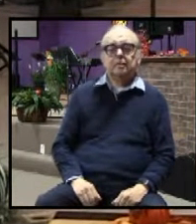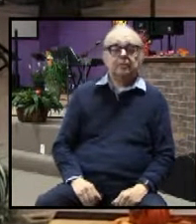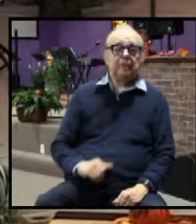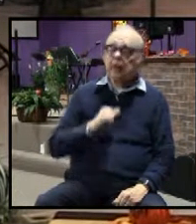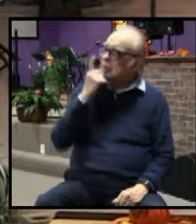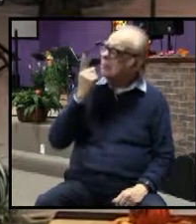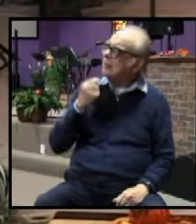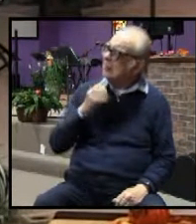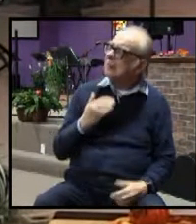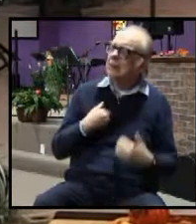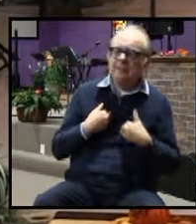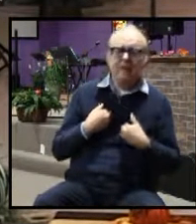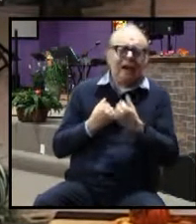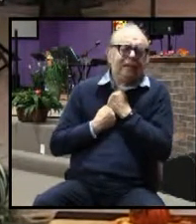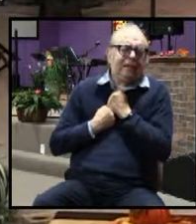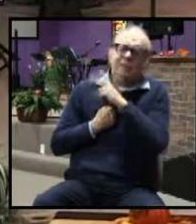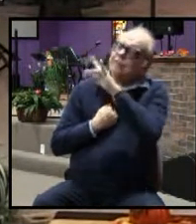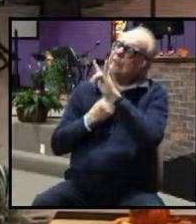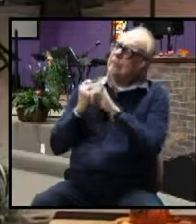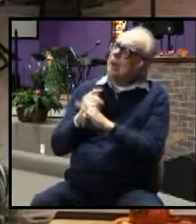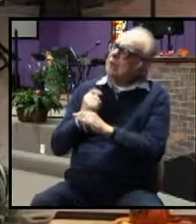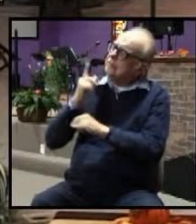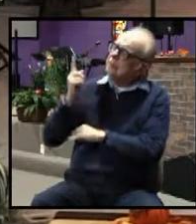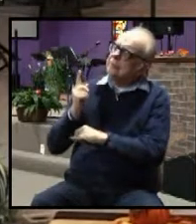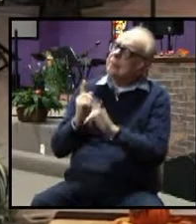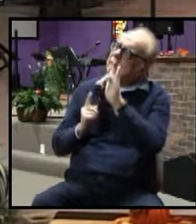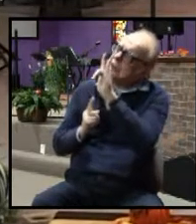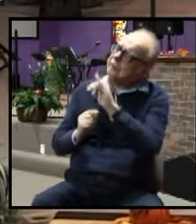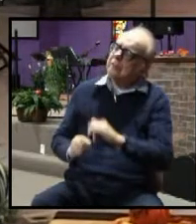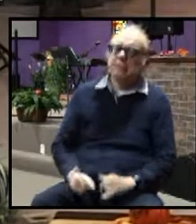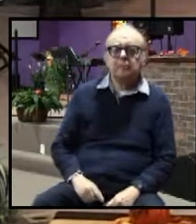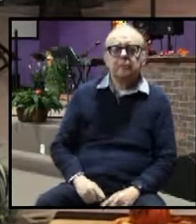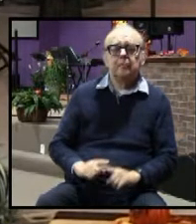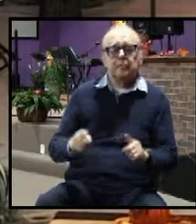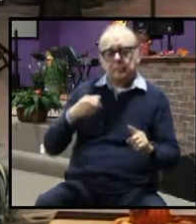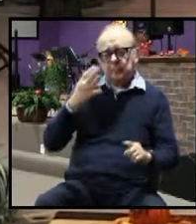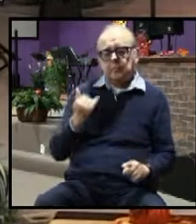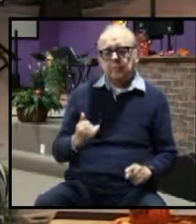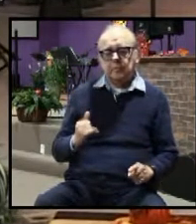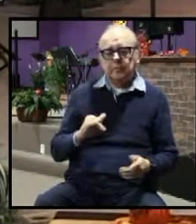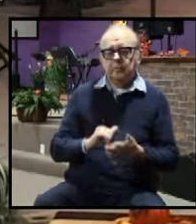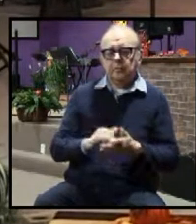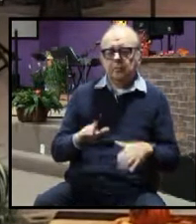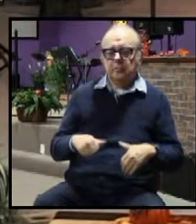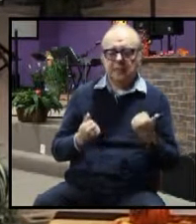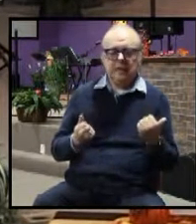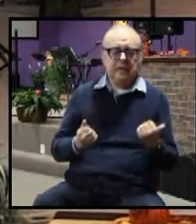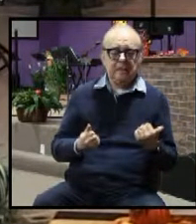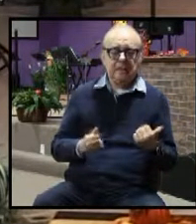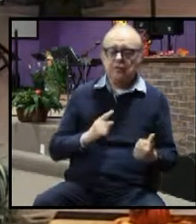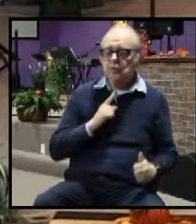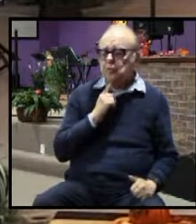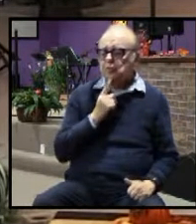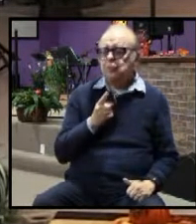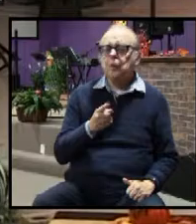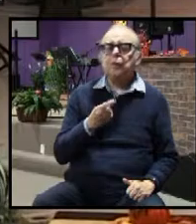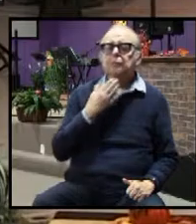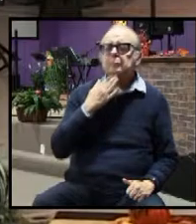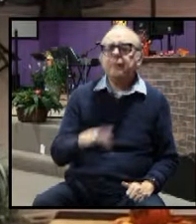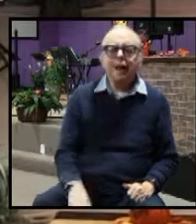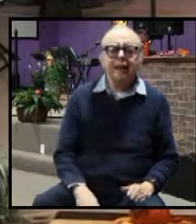And don't you understand, God, that I love you, I trust you. But why is it that my life is so stinking